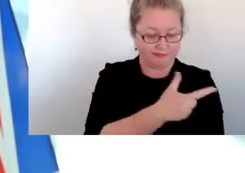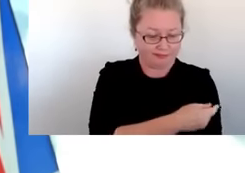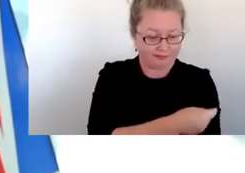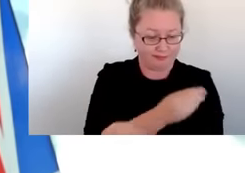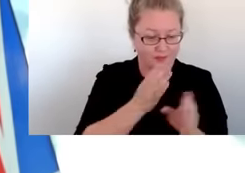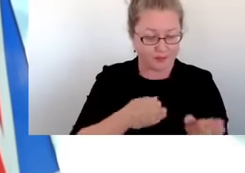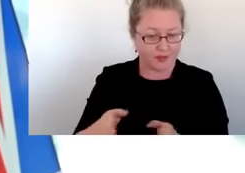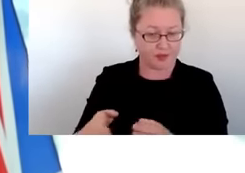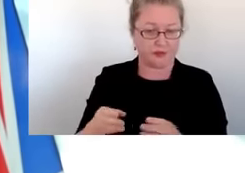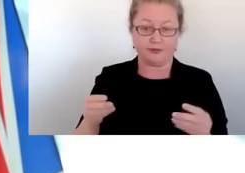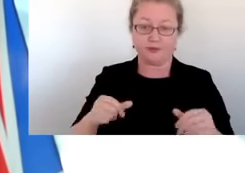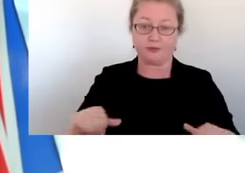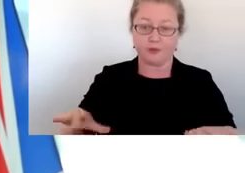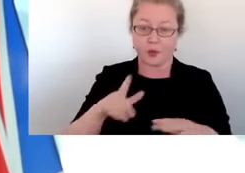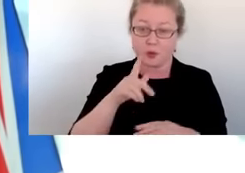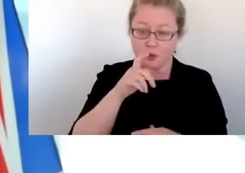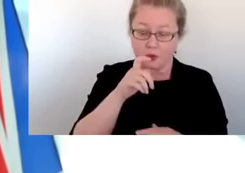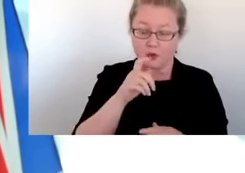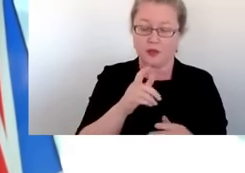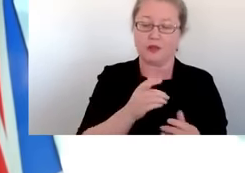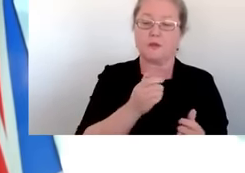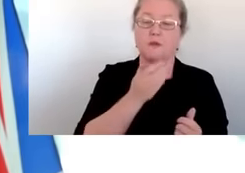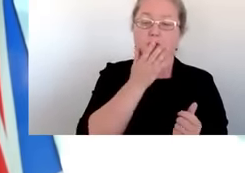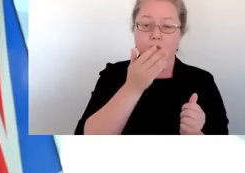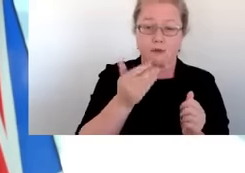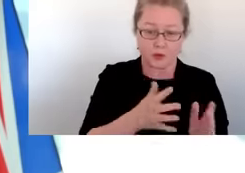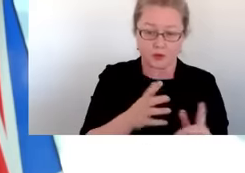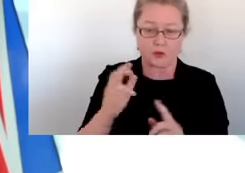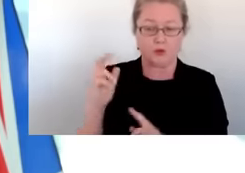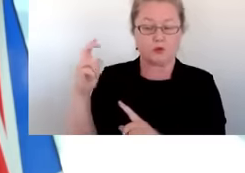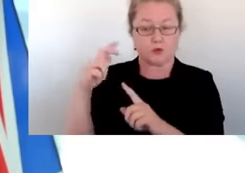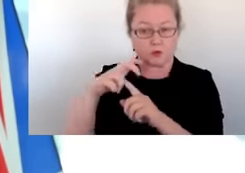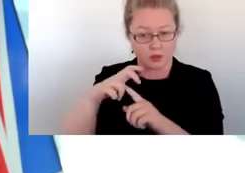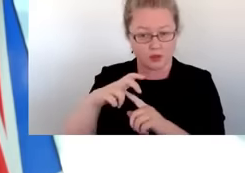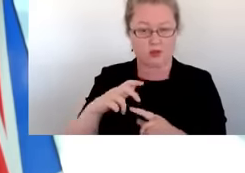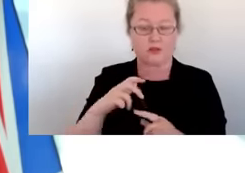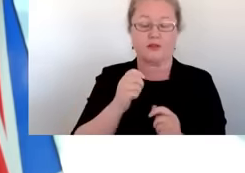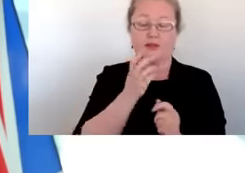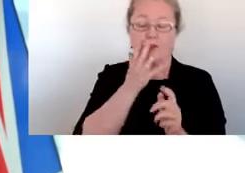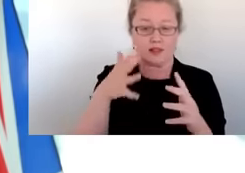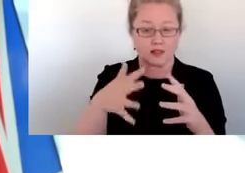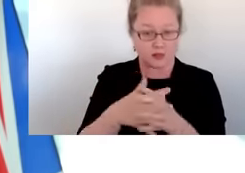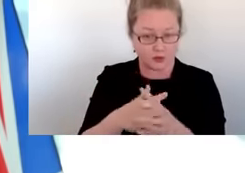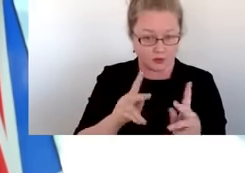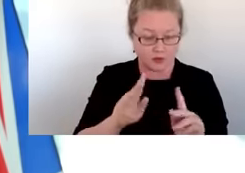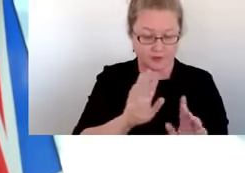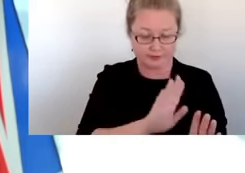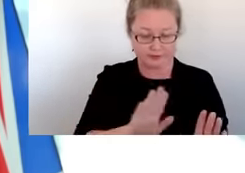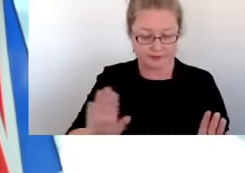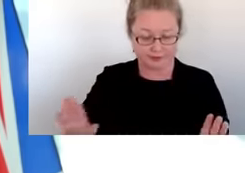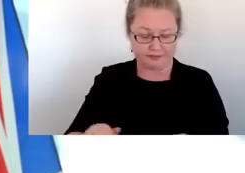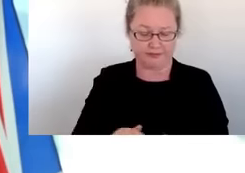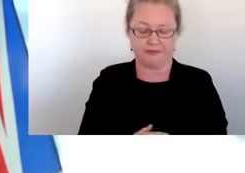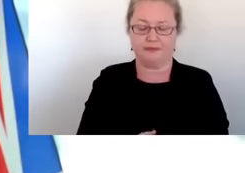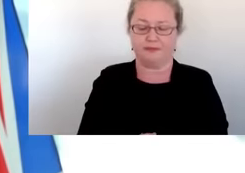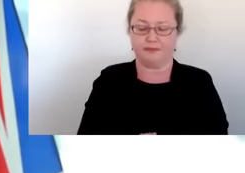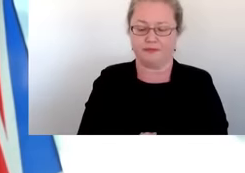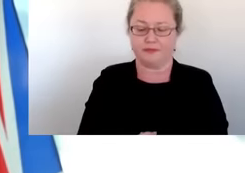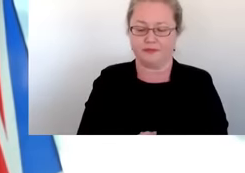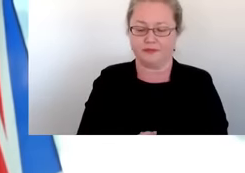territories of the Musqueam, of the Squamish, of the Tsleil-Waututh First Nations. Earlier this summer, we shared news that we